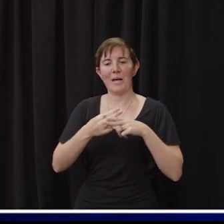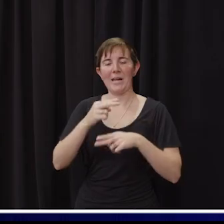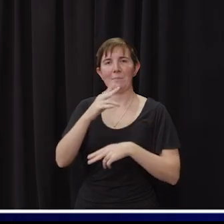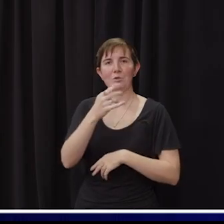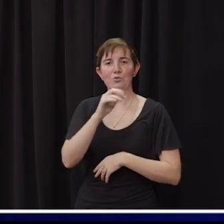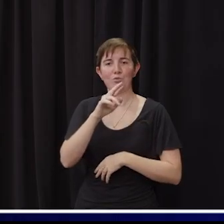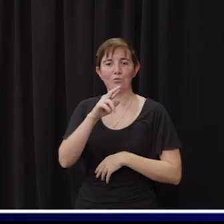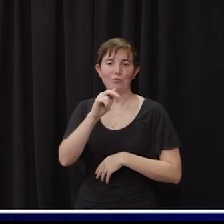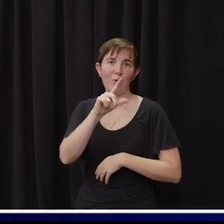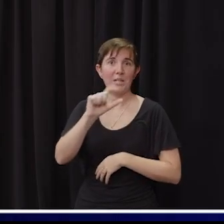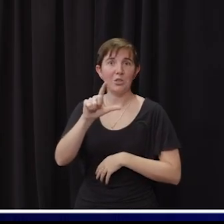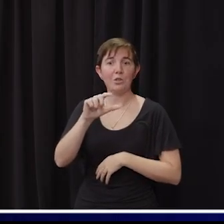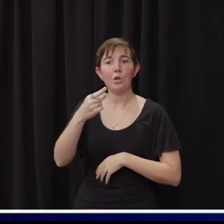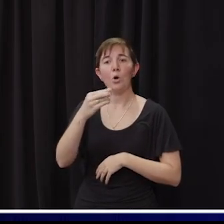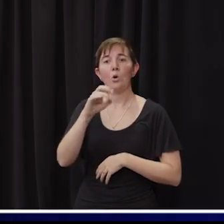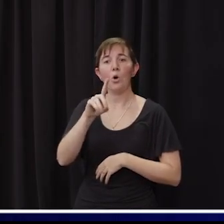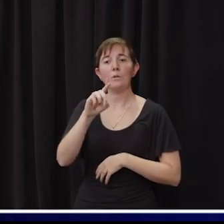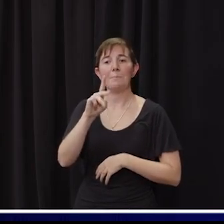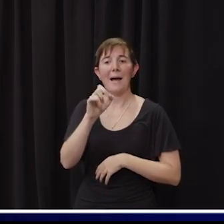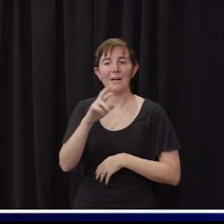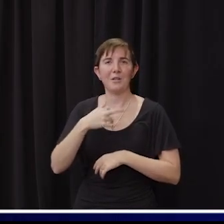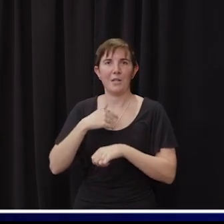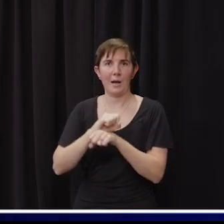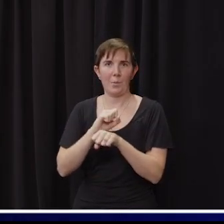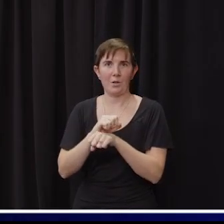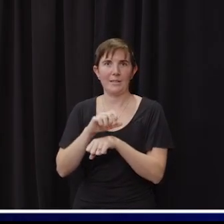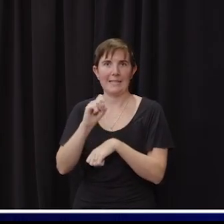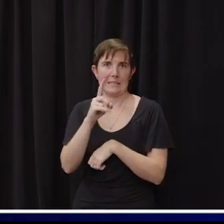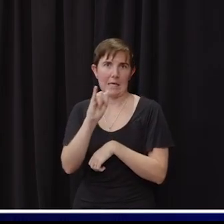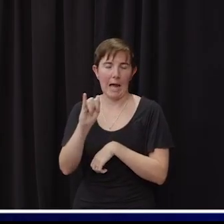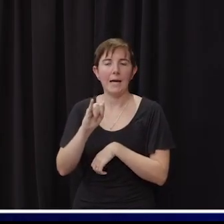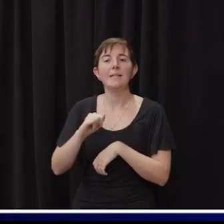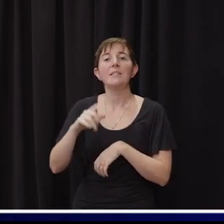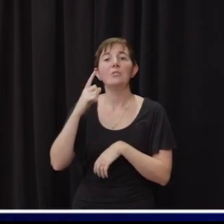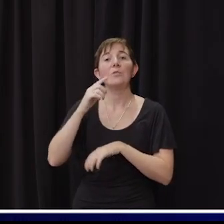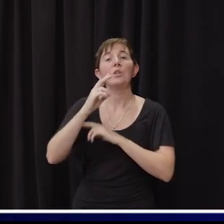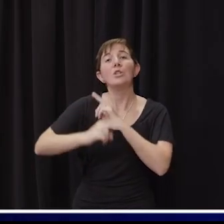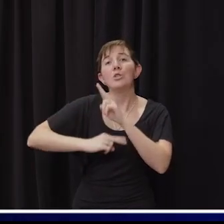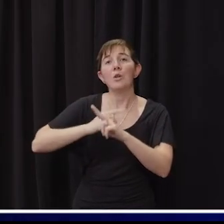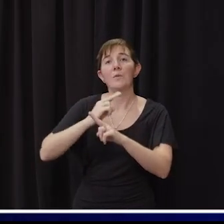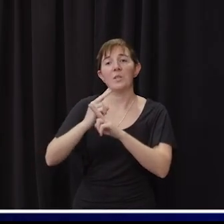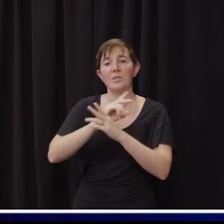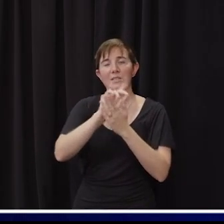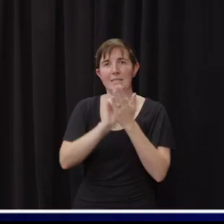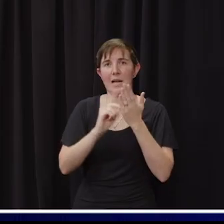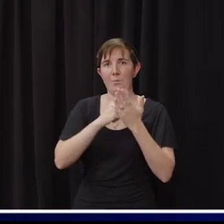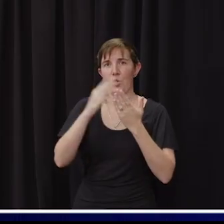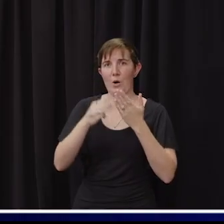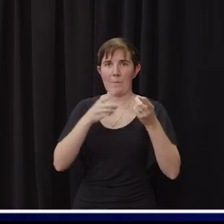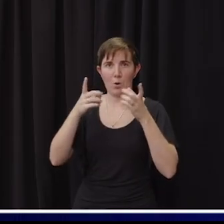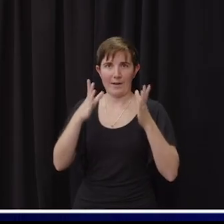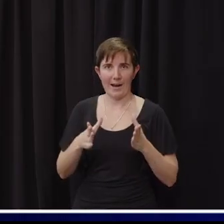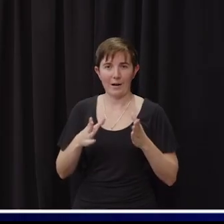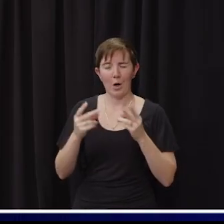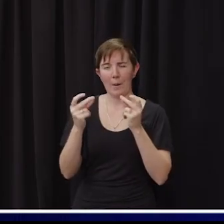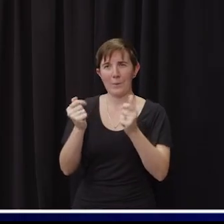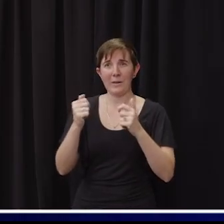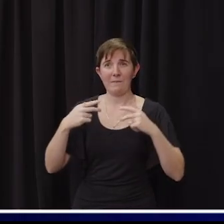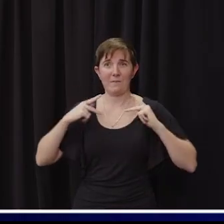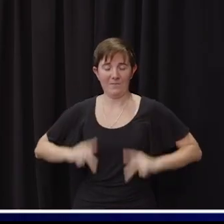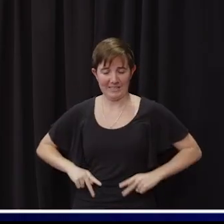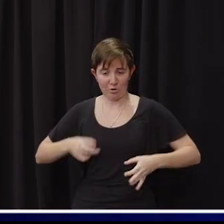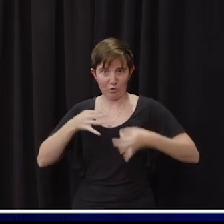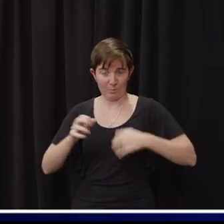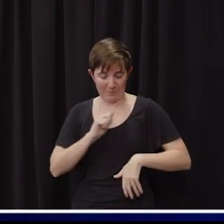Rachel Goldmeyer, and I work at Starkloff Disability Institute as the Universal Design Program Coordinator. A brief physical description